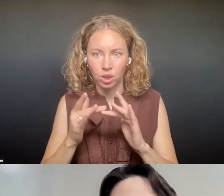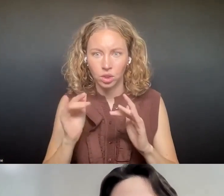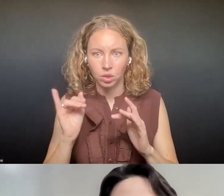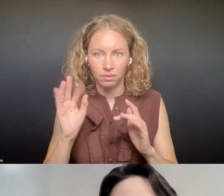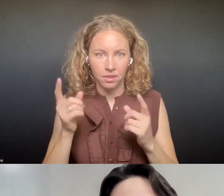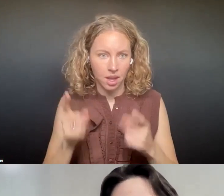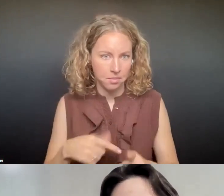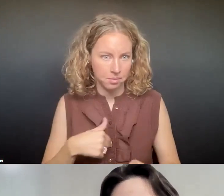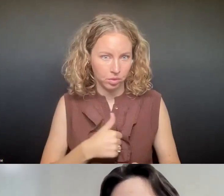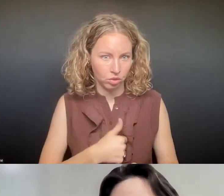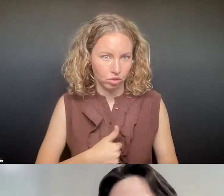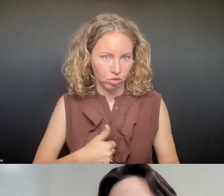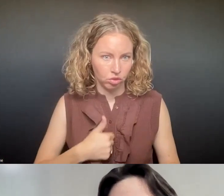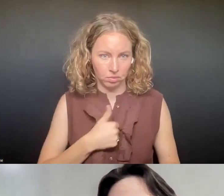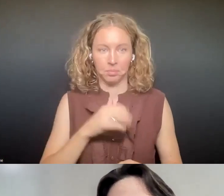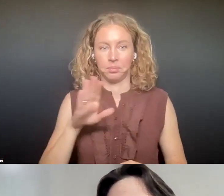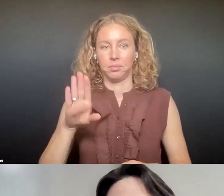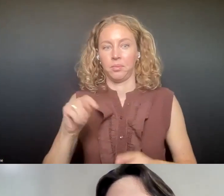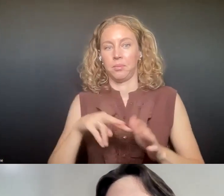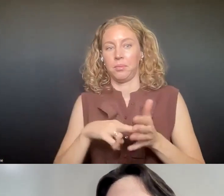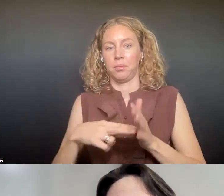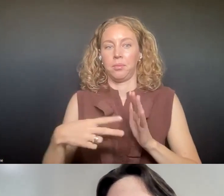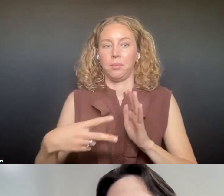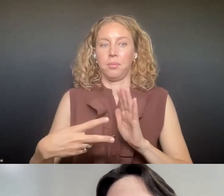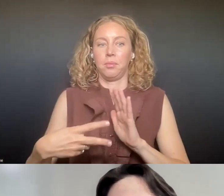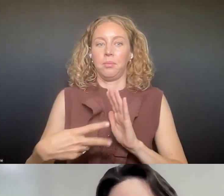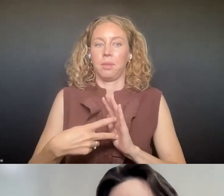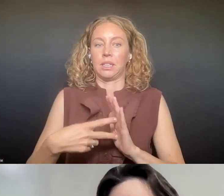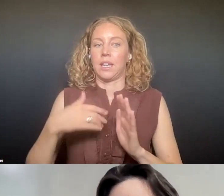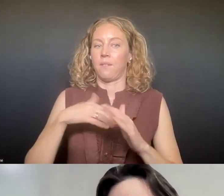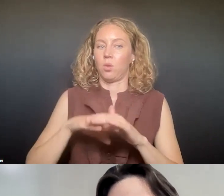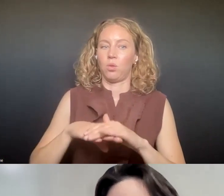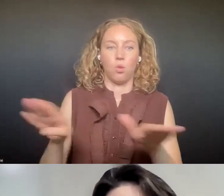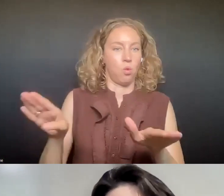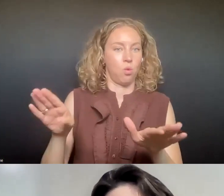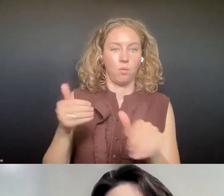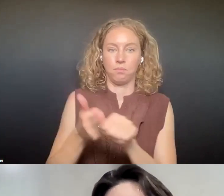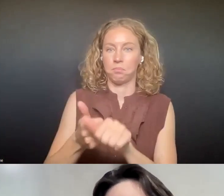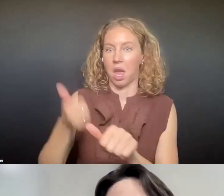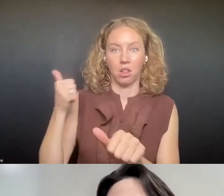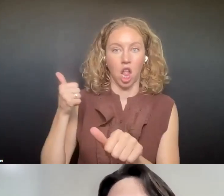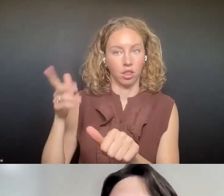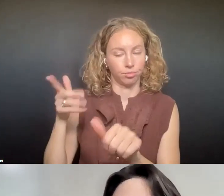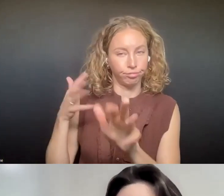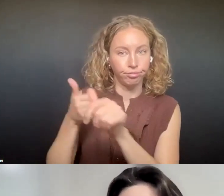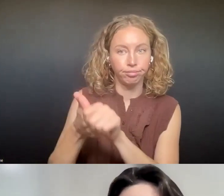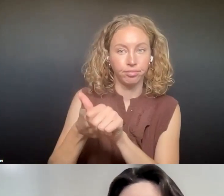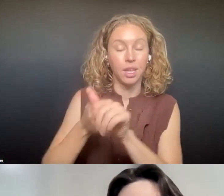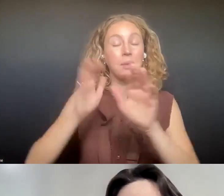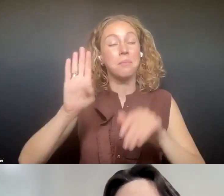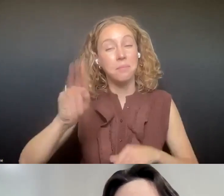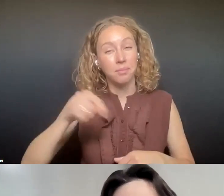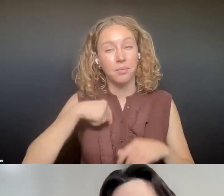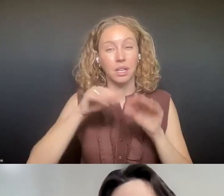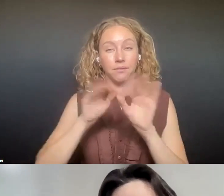apologize. But that means there's no backlog in that county. I want to be clear